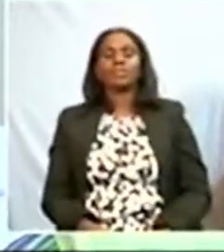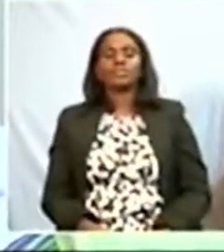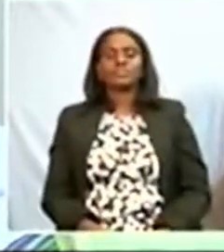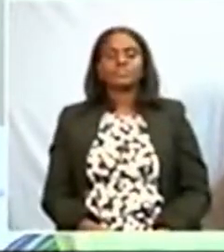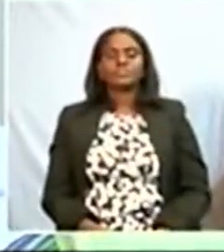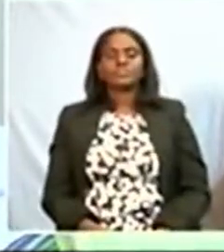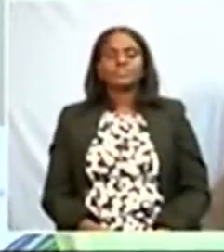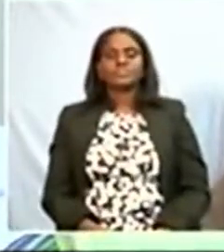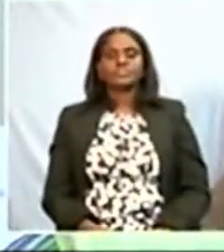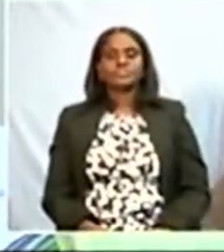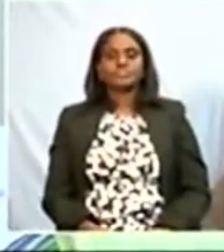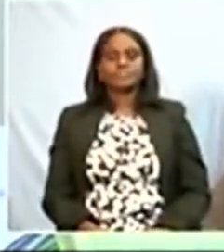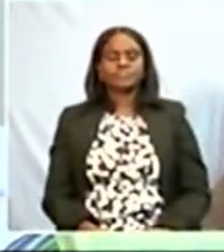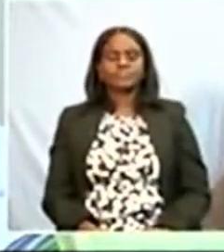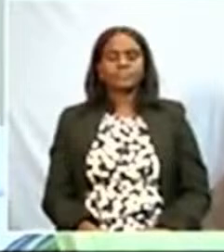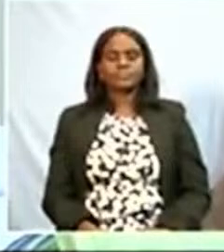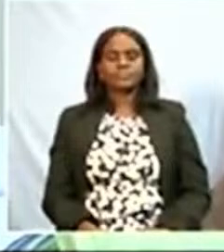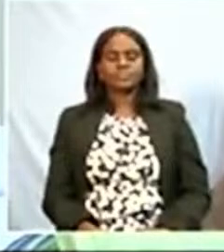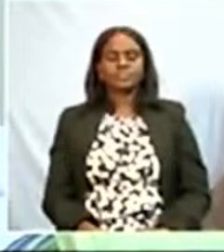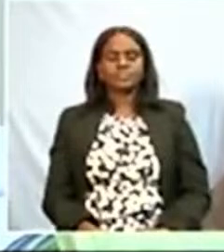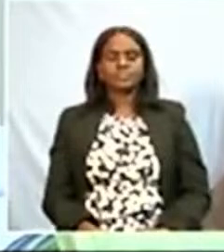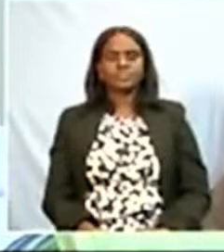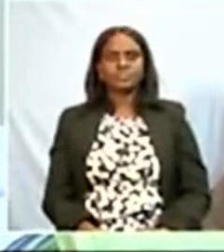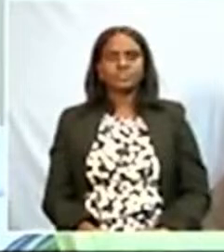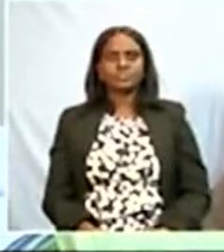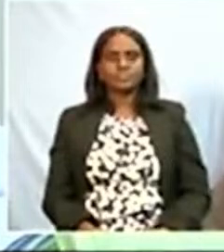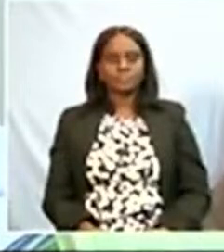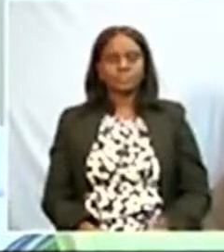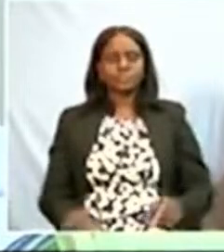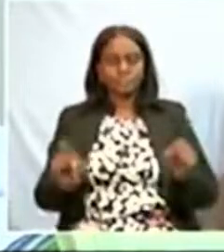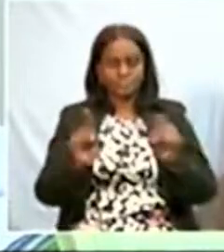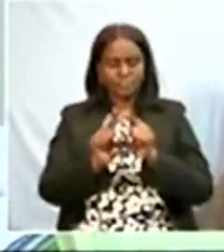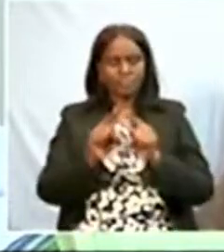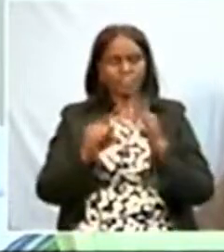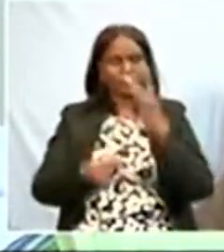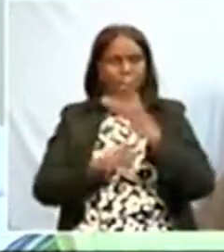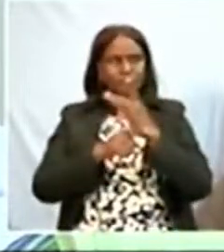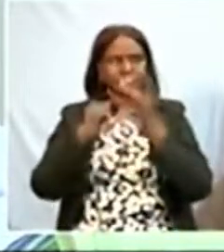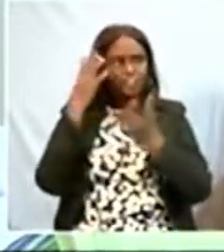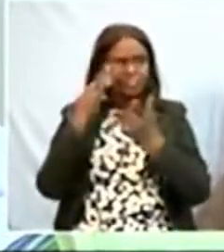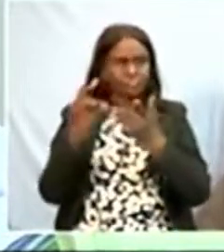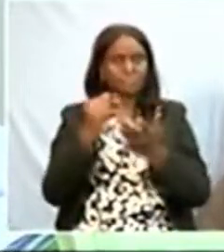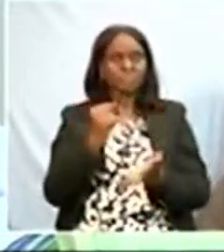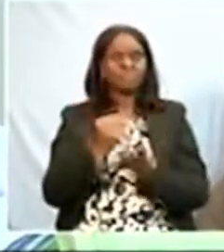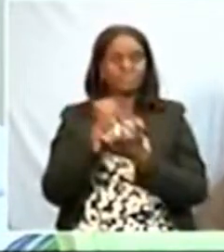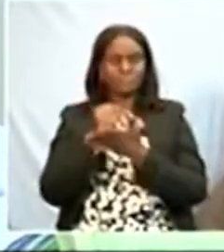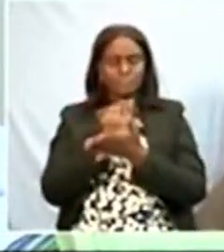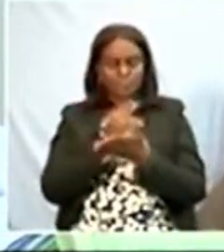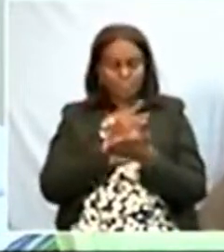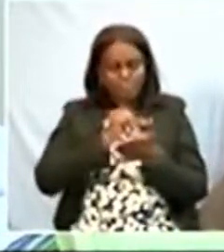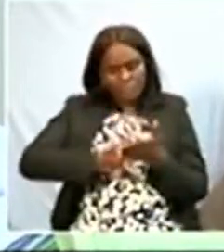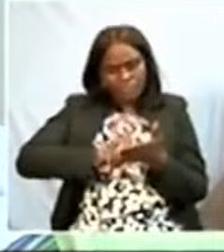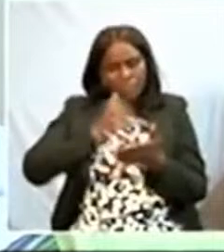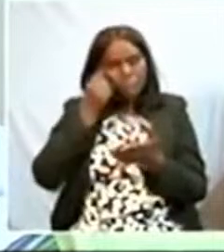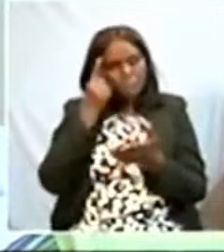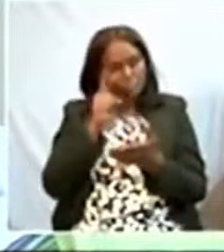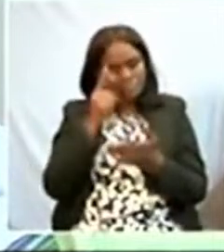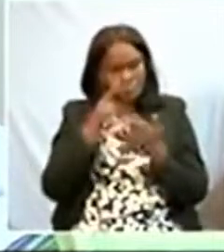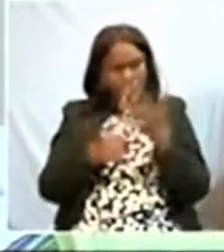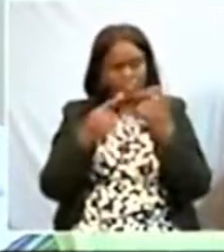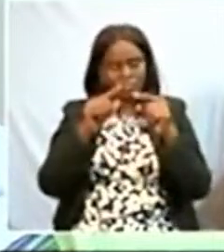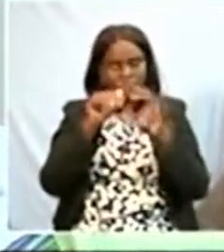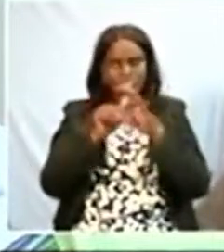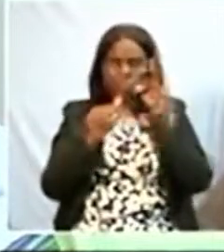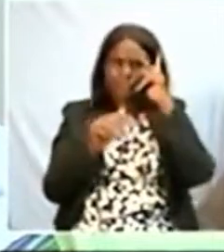Can you, procurement and the town clerk, help us to understand what is happening